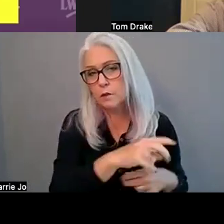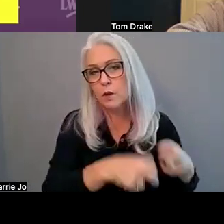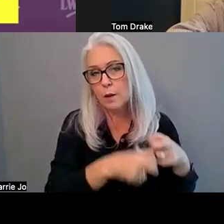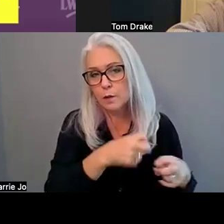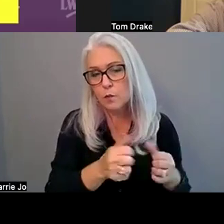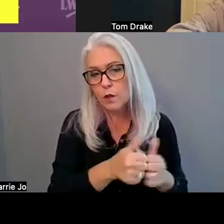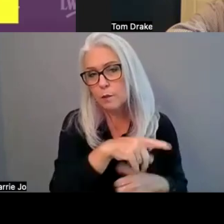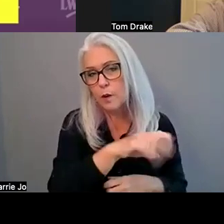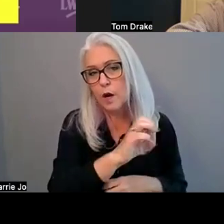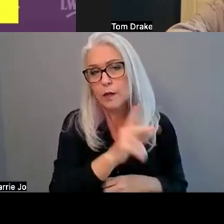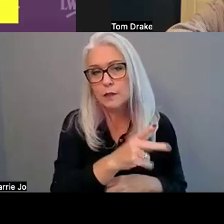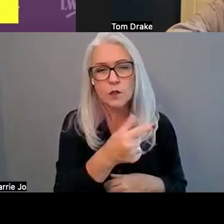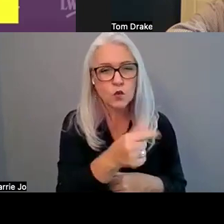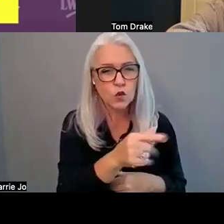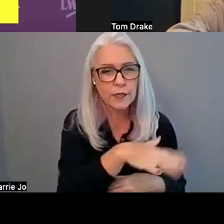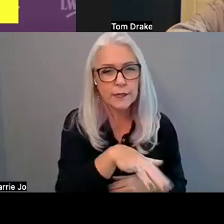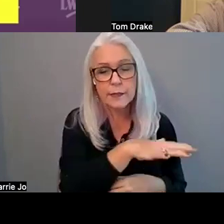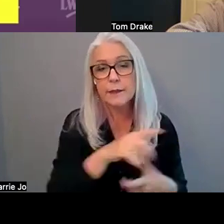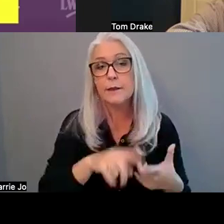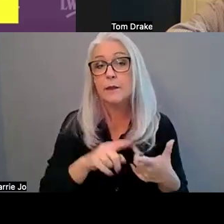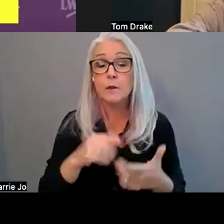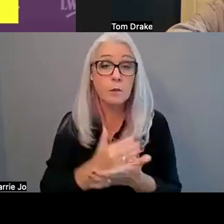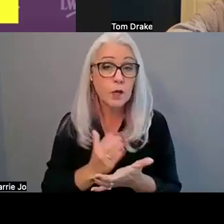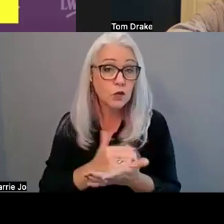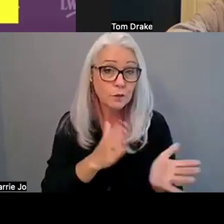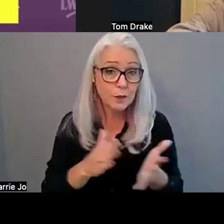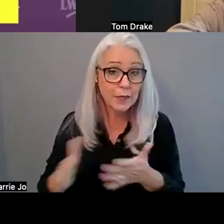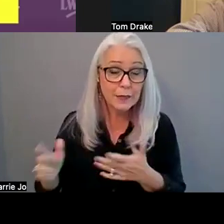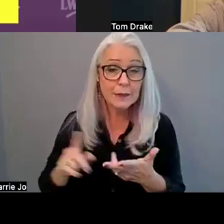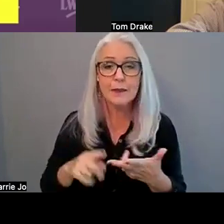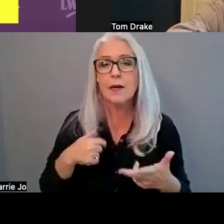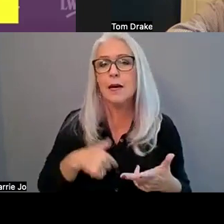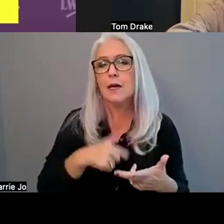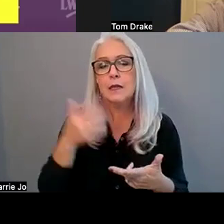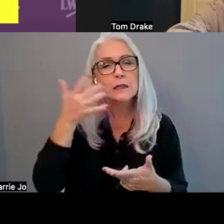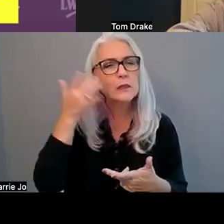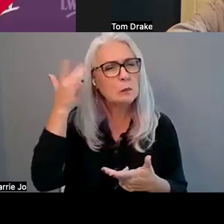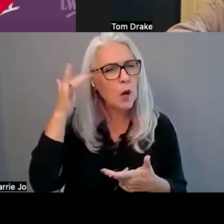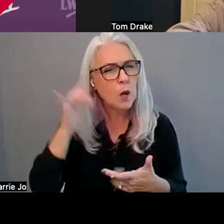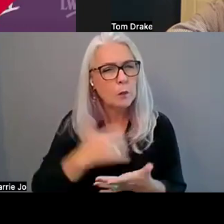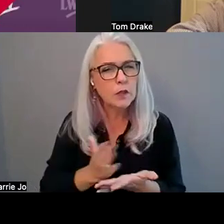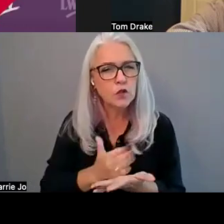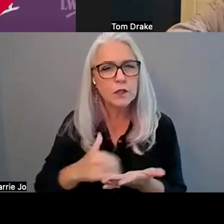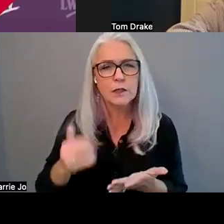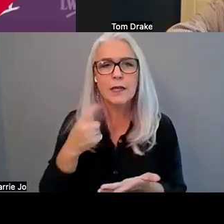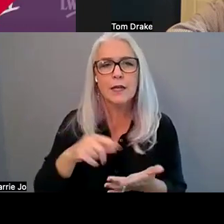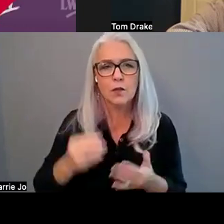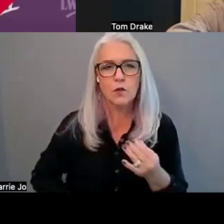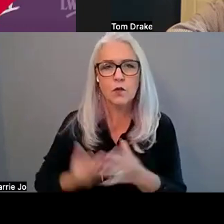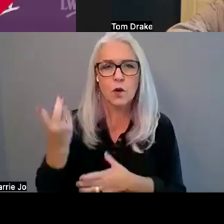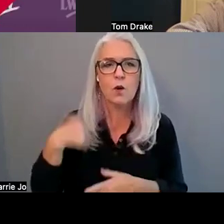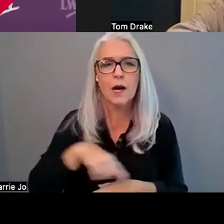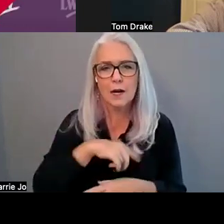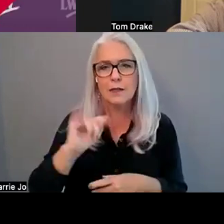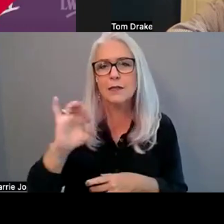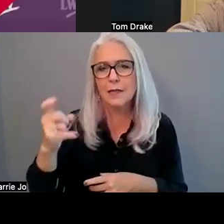spaces. Two, disciplined budgeting and tax relief. I've helped craft smart budgets and pushed for improvements that grow our tax base, and I'll continue to do